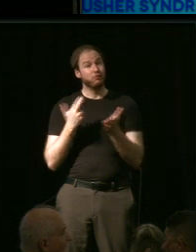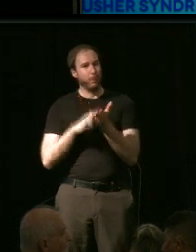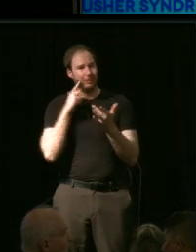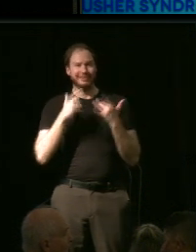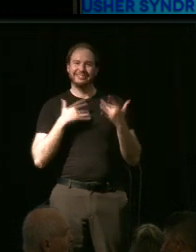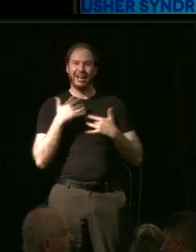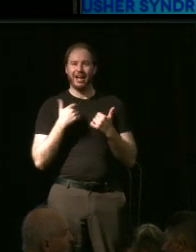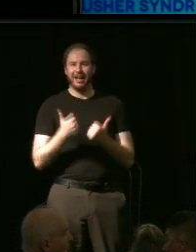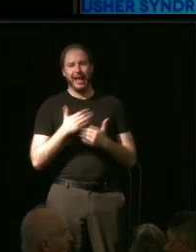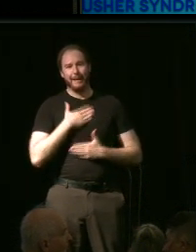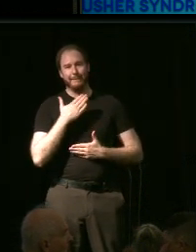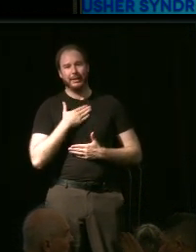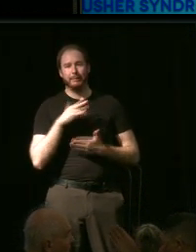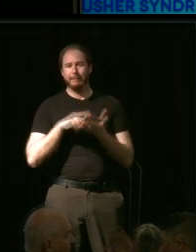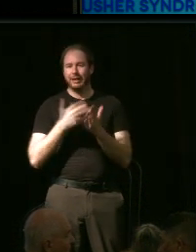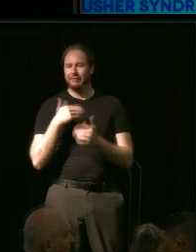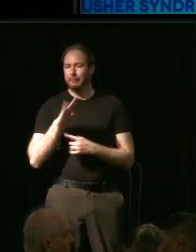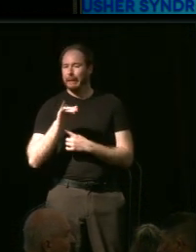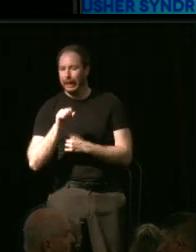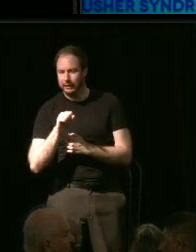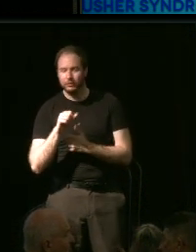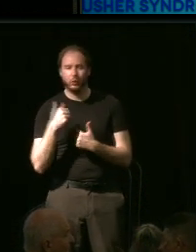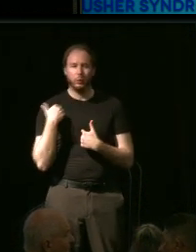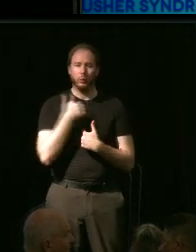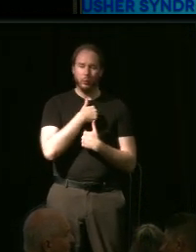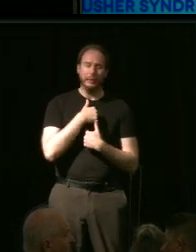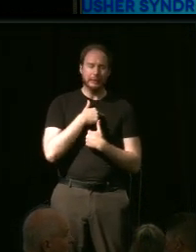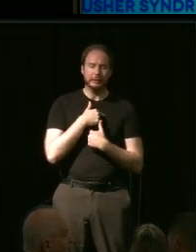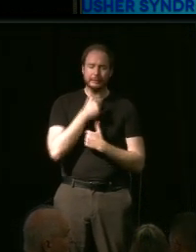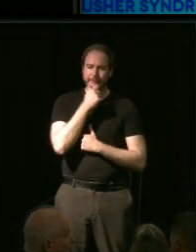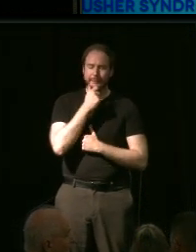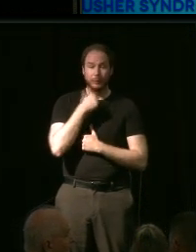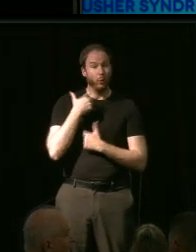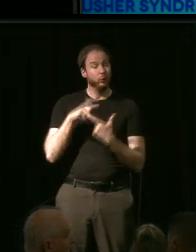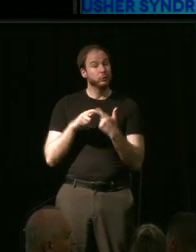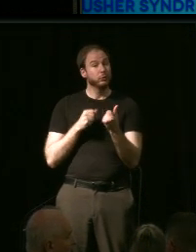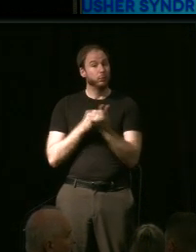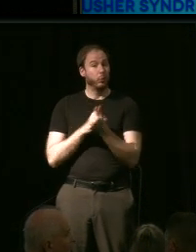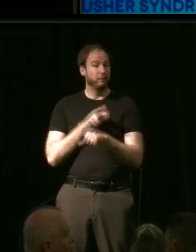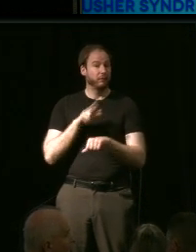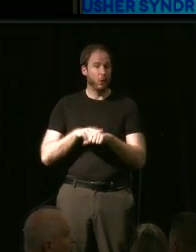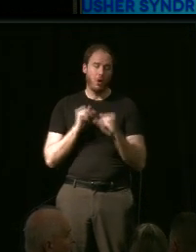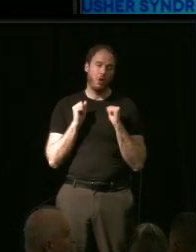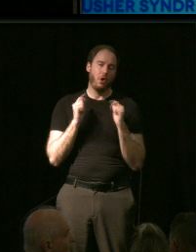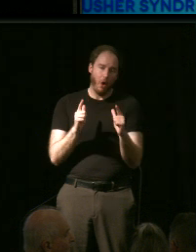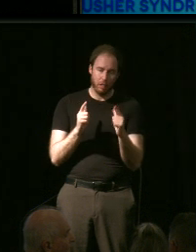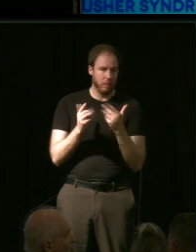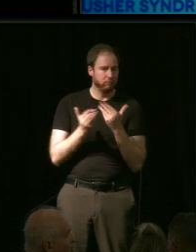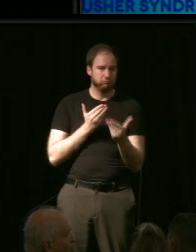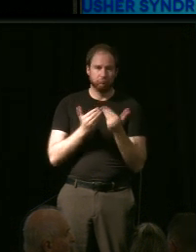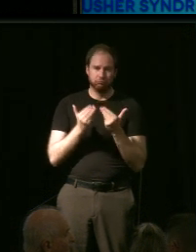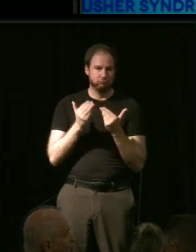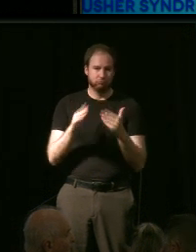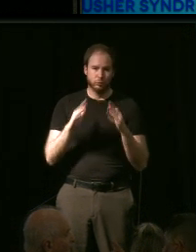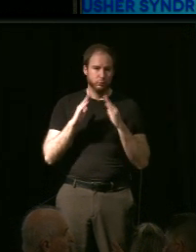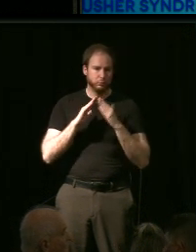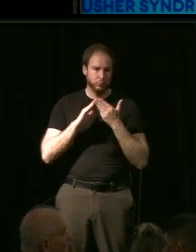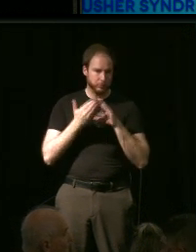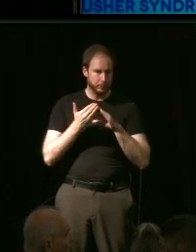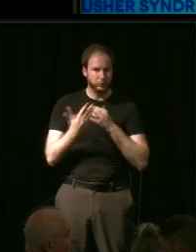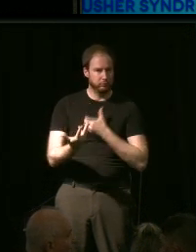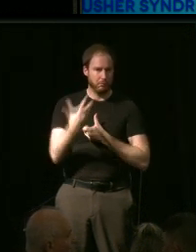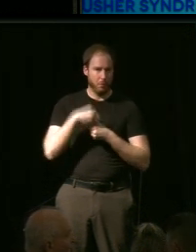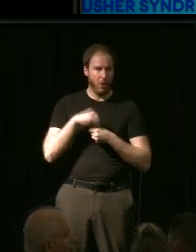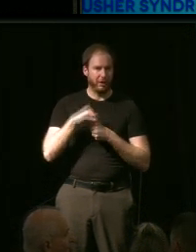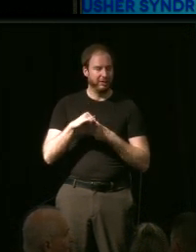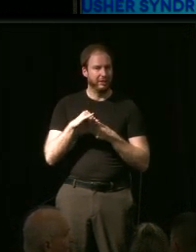sure that we, as the coalition, really support every individual in the community to become part of the